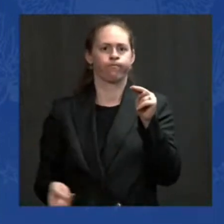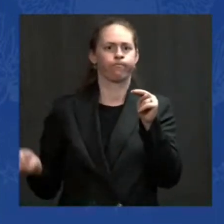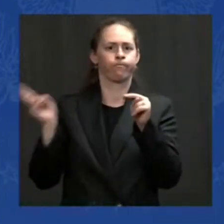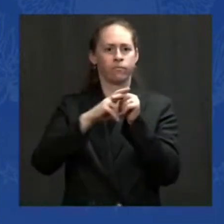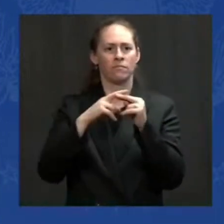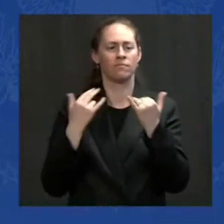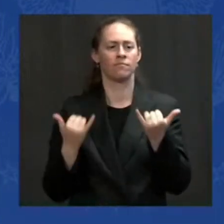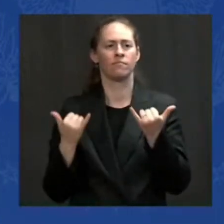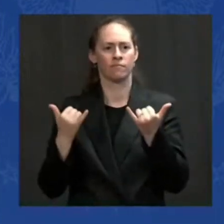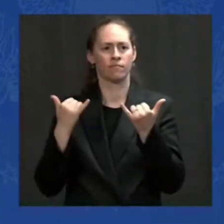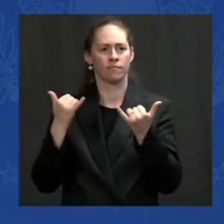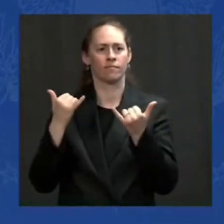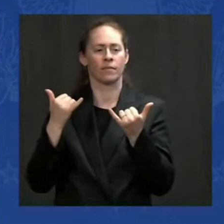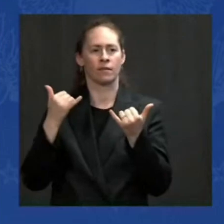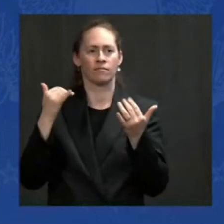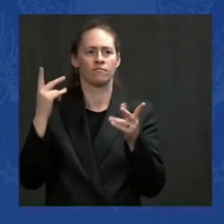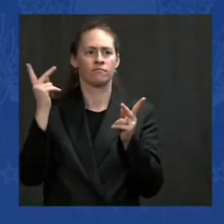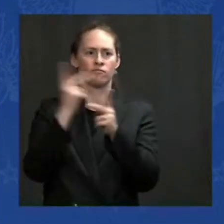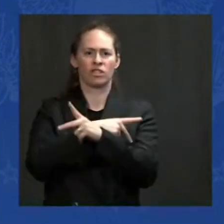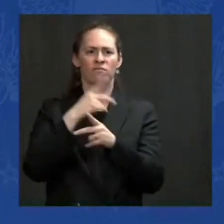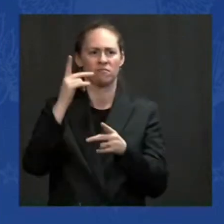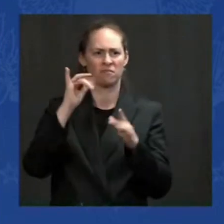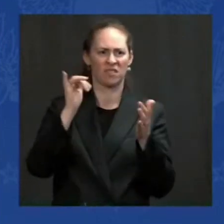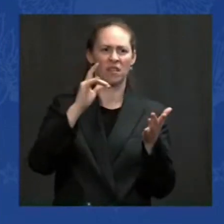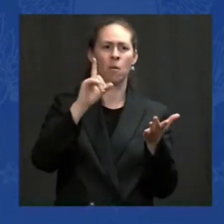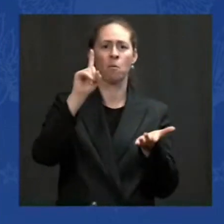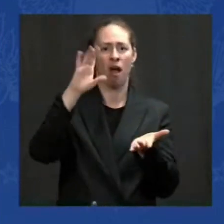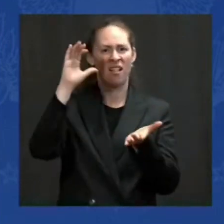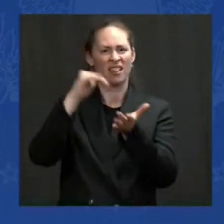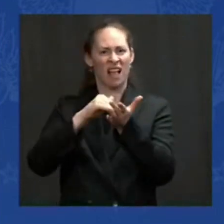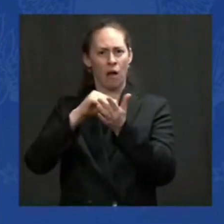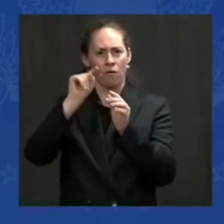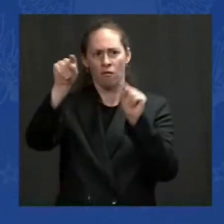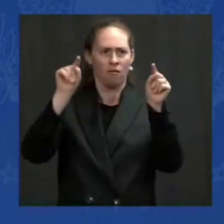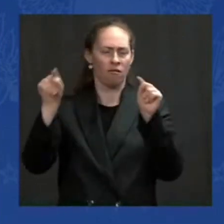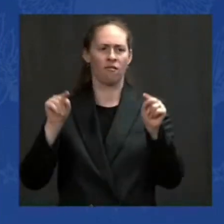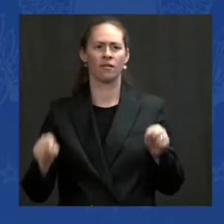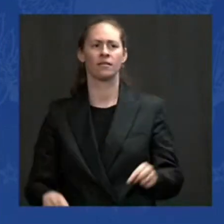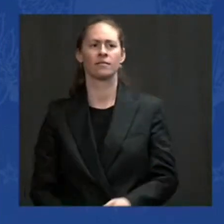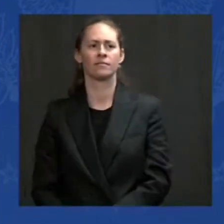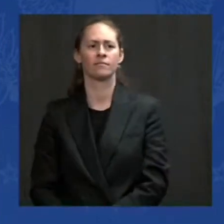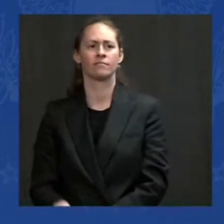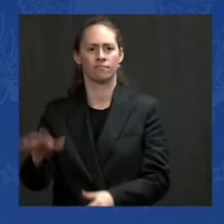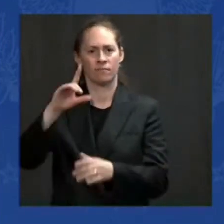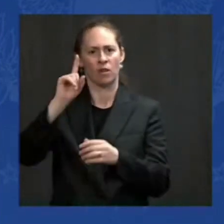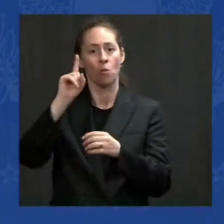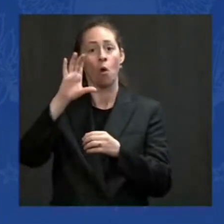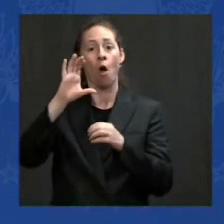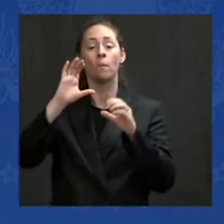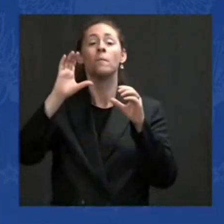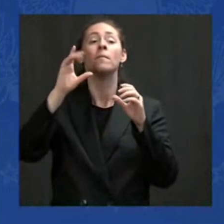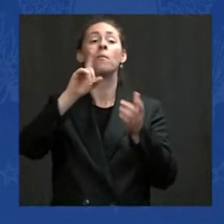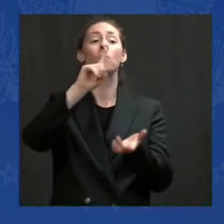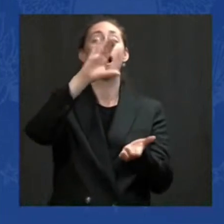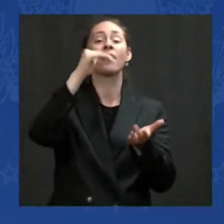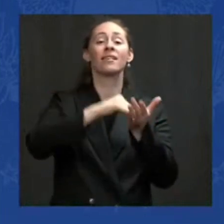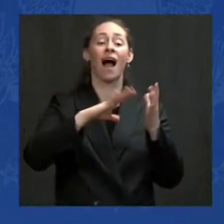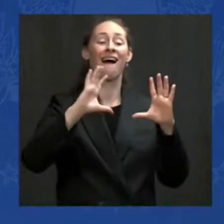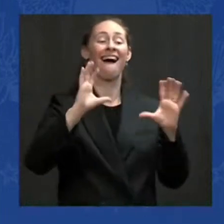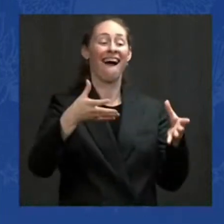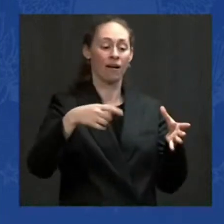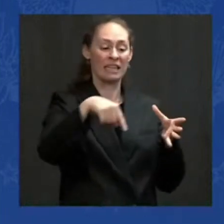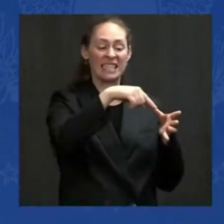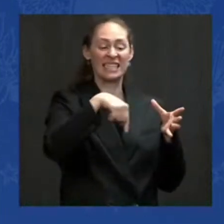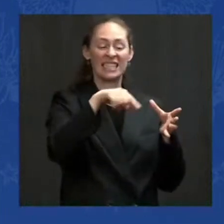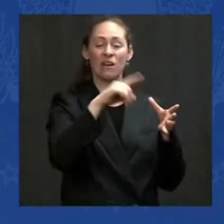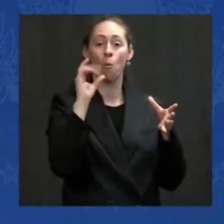100,000 people over the last 7 days. On the right side of this slide, shown in purple, are the counties in the US that